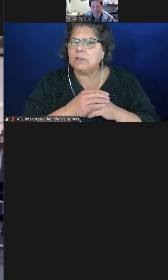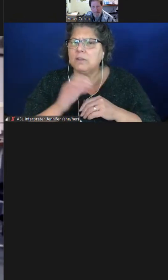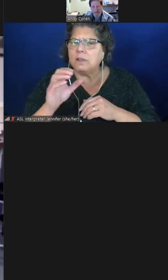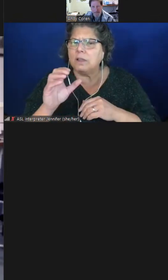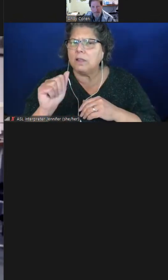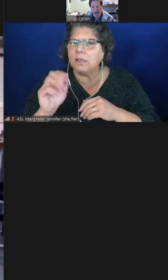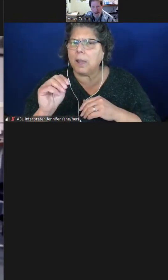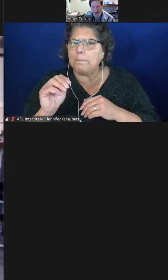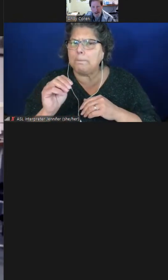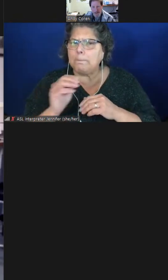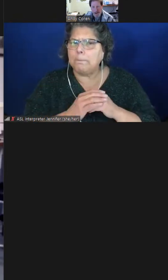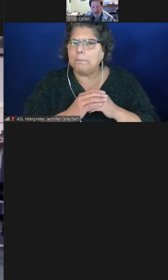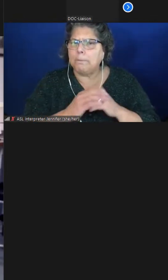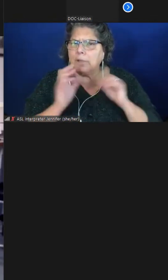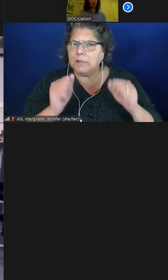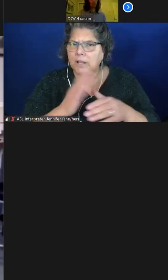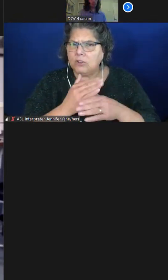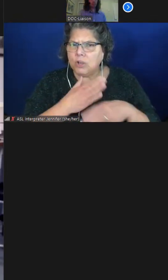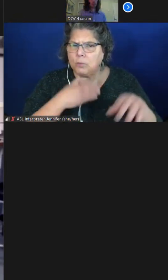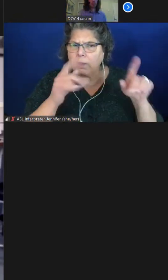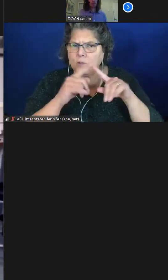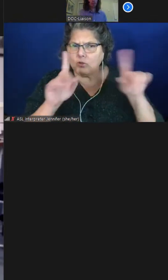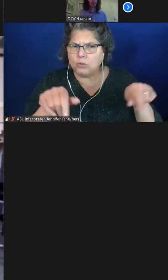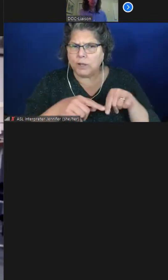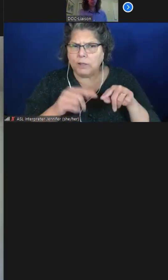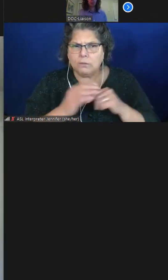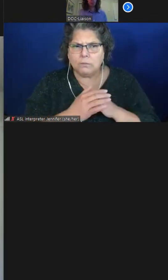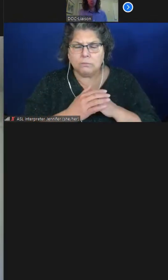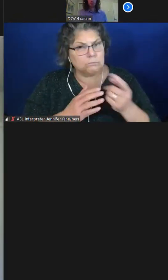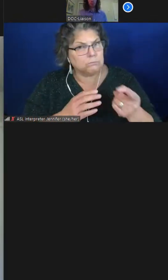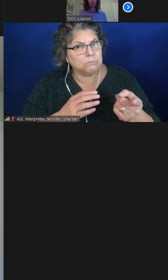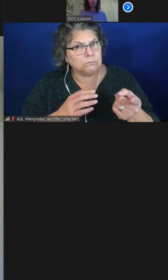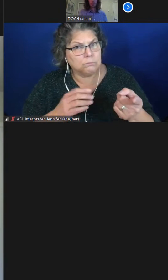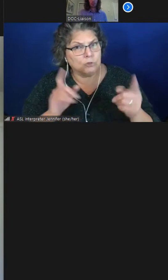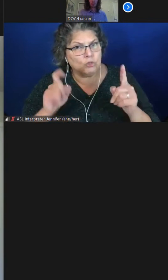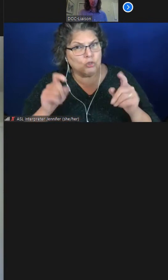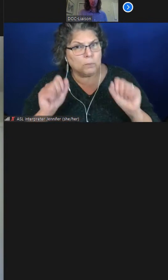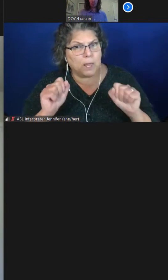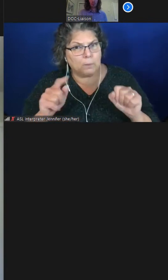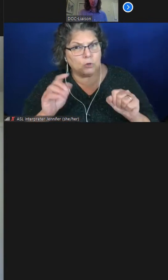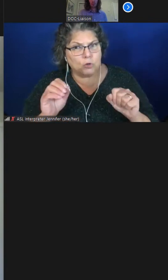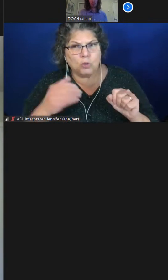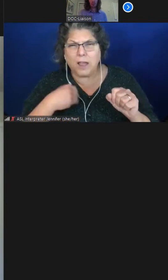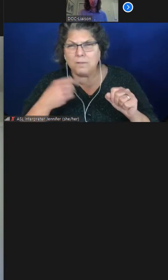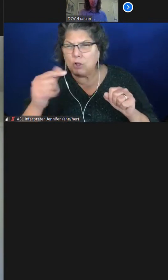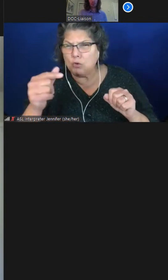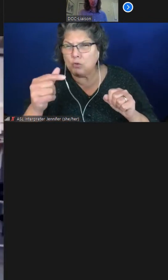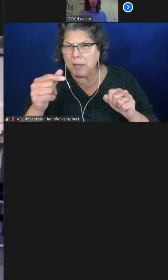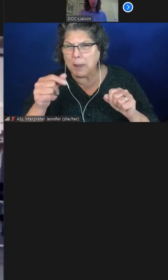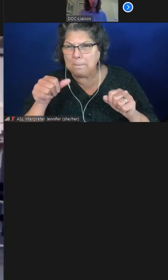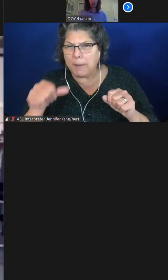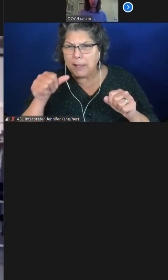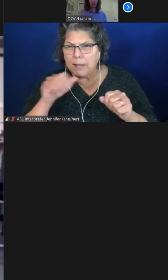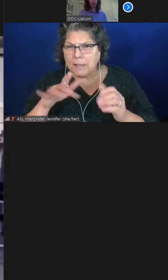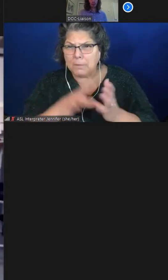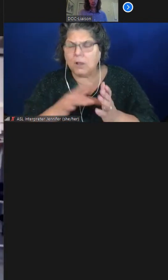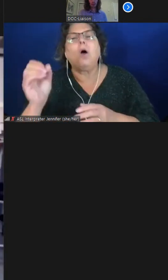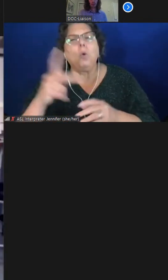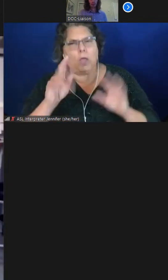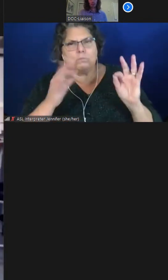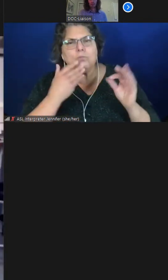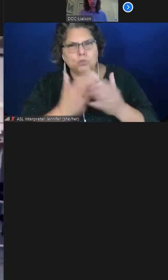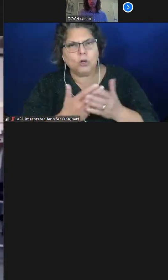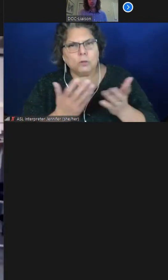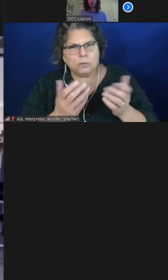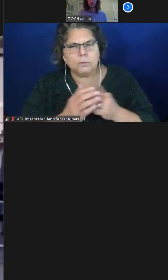Cam? Can I share my screen? You should be able to. Okay. You have that green button in the middle. Okay, good. Here we are.